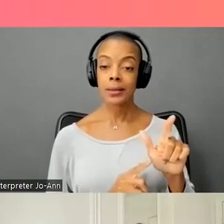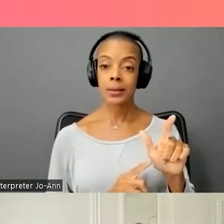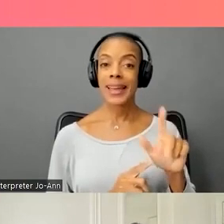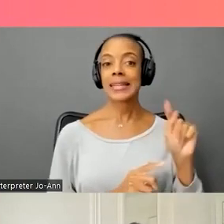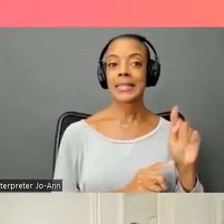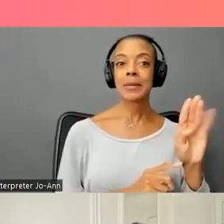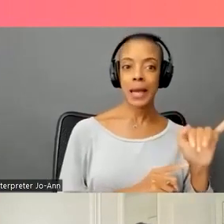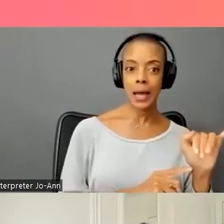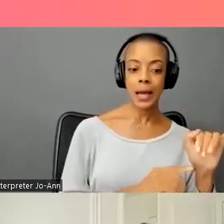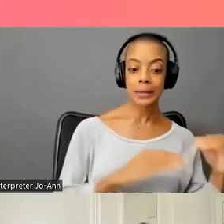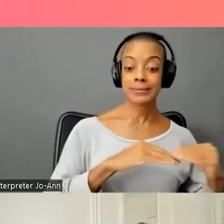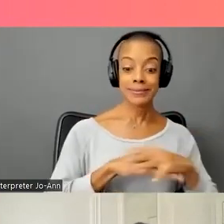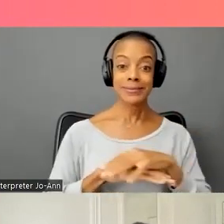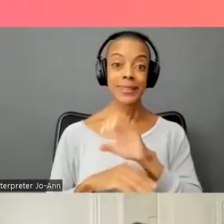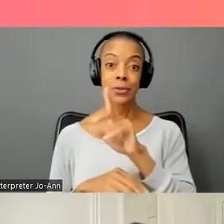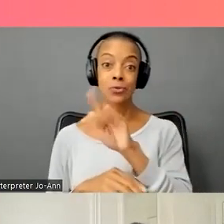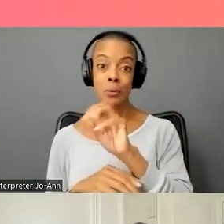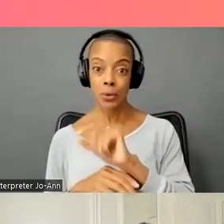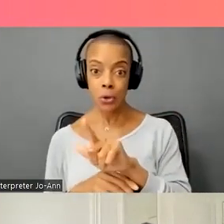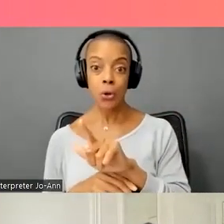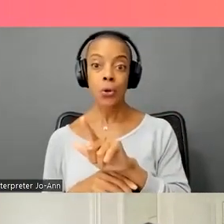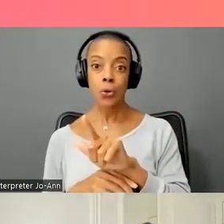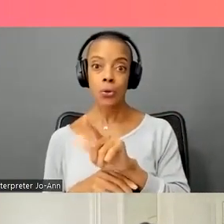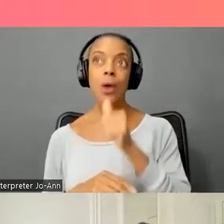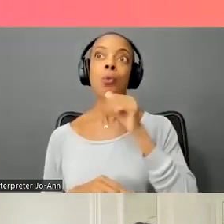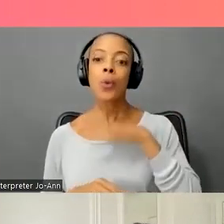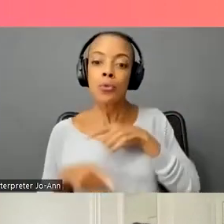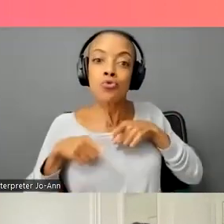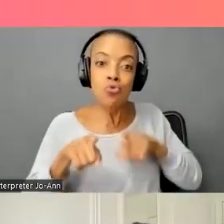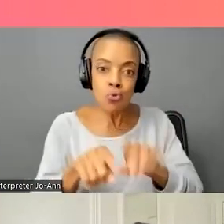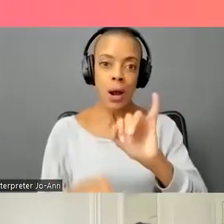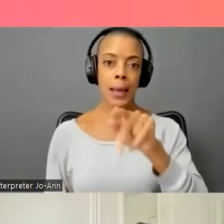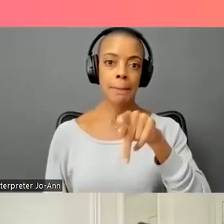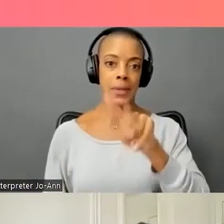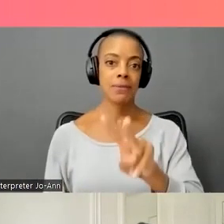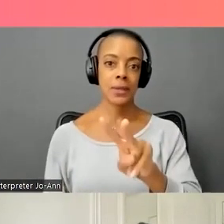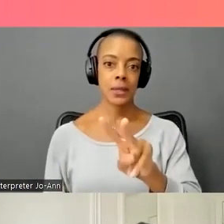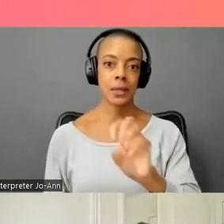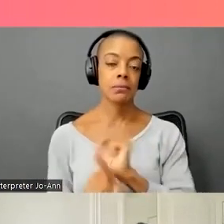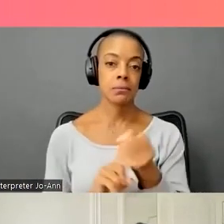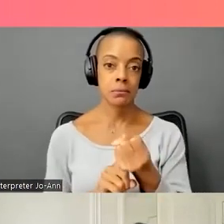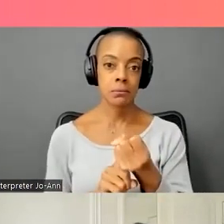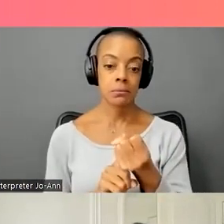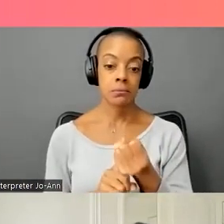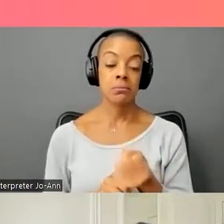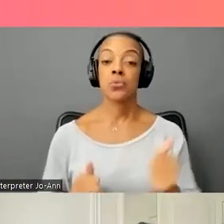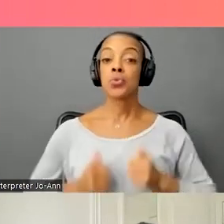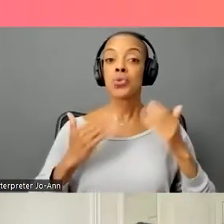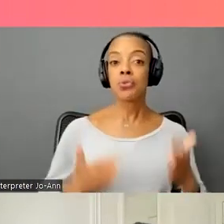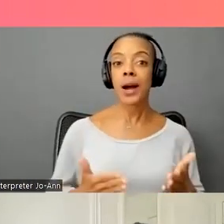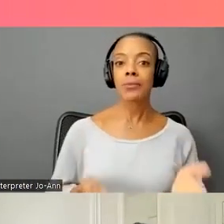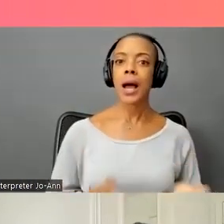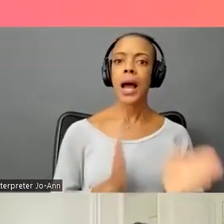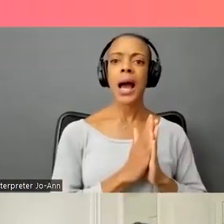TBI feeding into the criminalization, that is, of women during IPV cases. So usually survivors are asked to